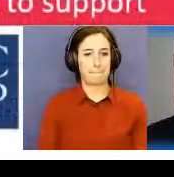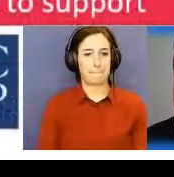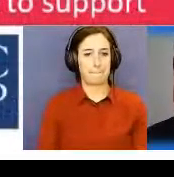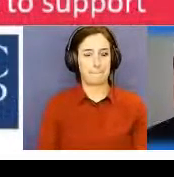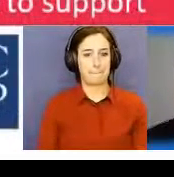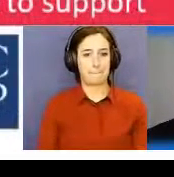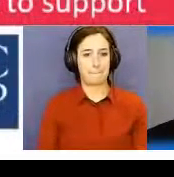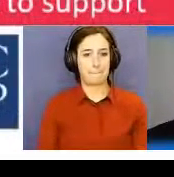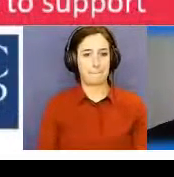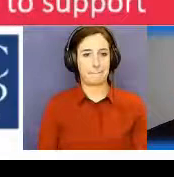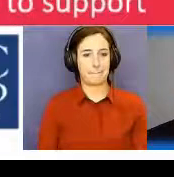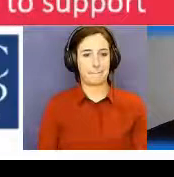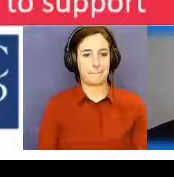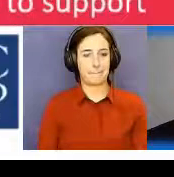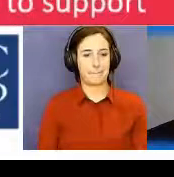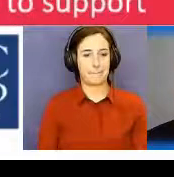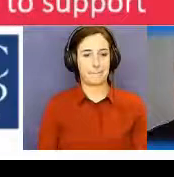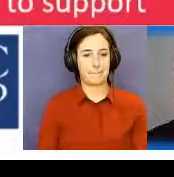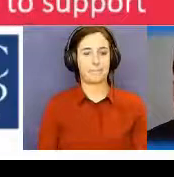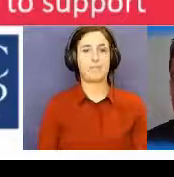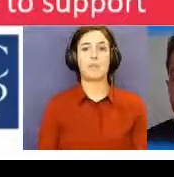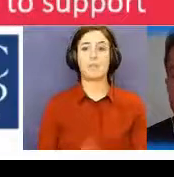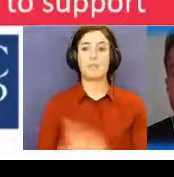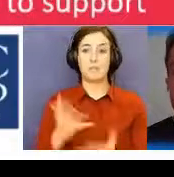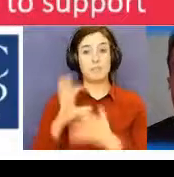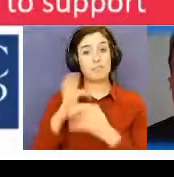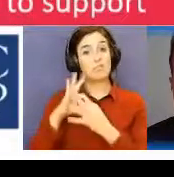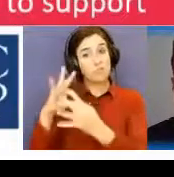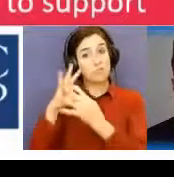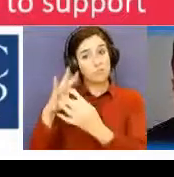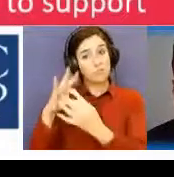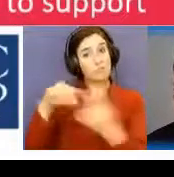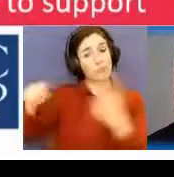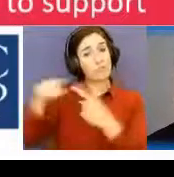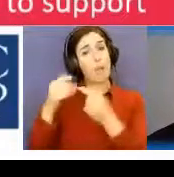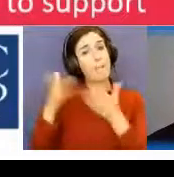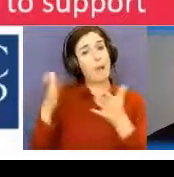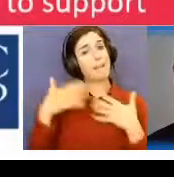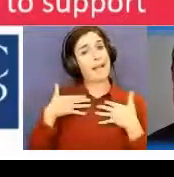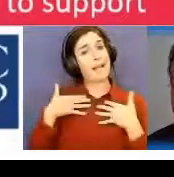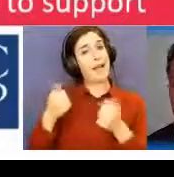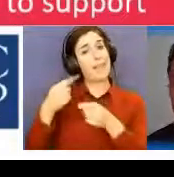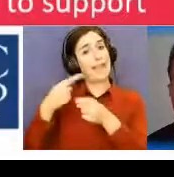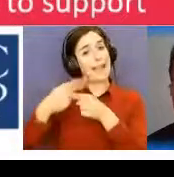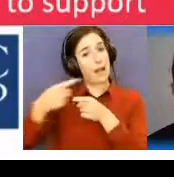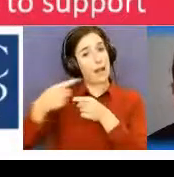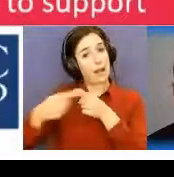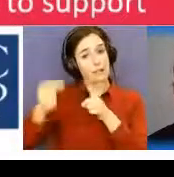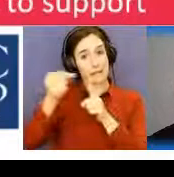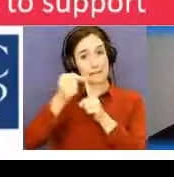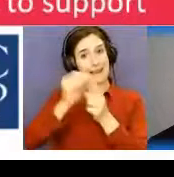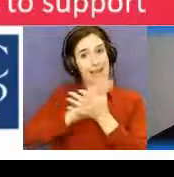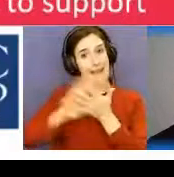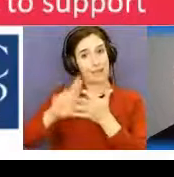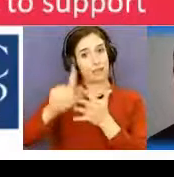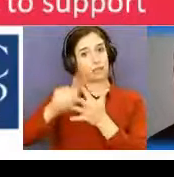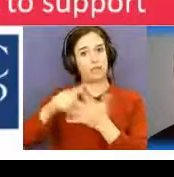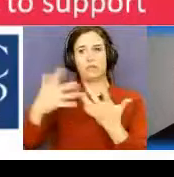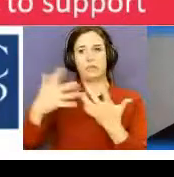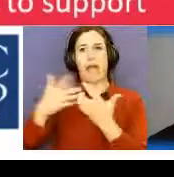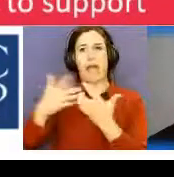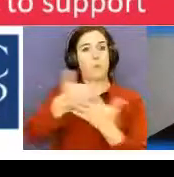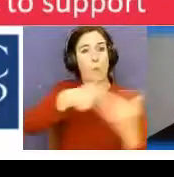So we'll start with some of the work that we do in partnership with Public Health England to support healthcare professionals. And I guess our